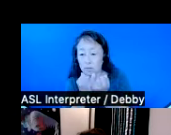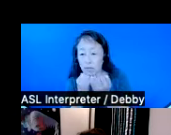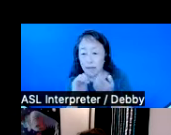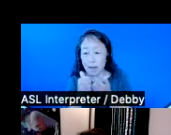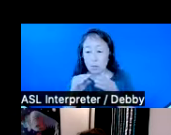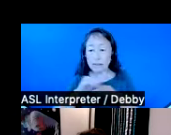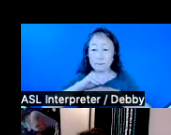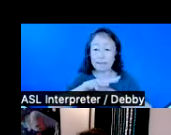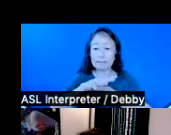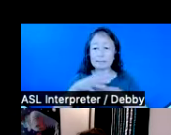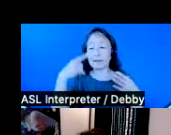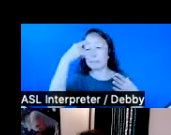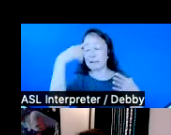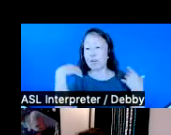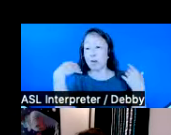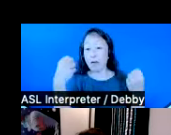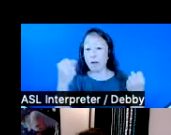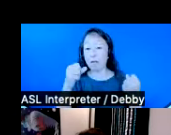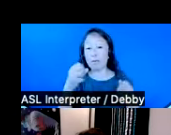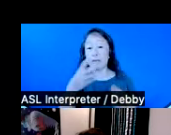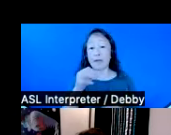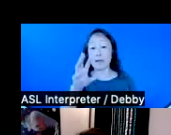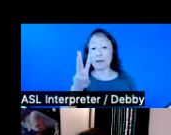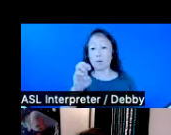well-being. Yeah.